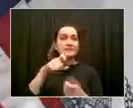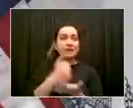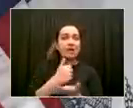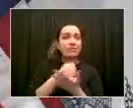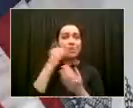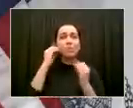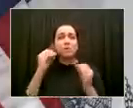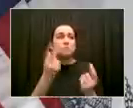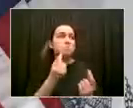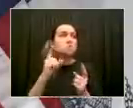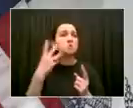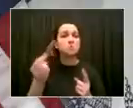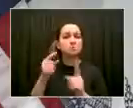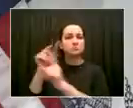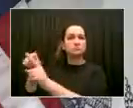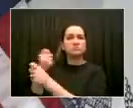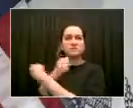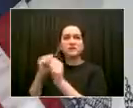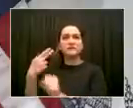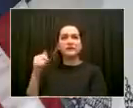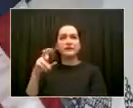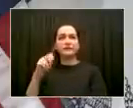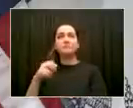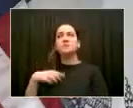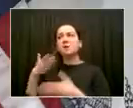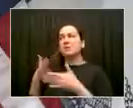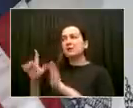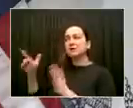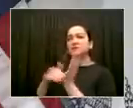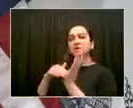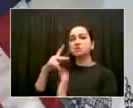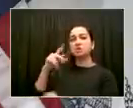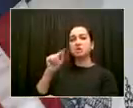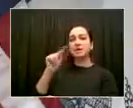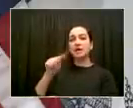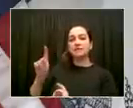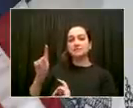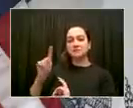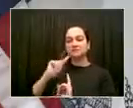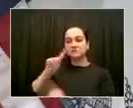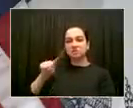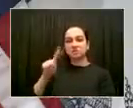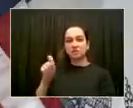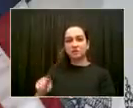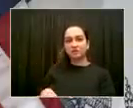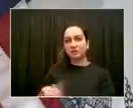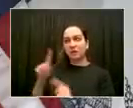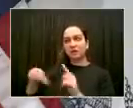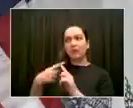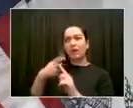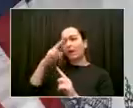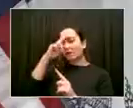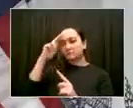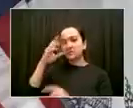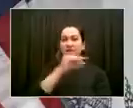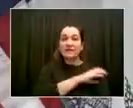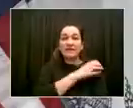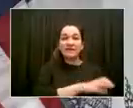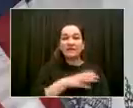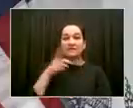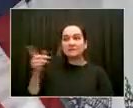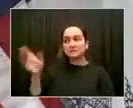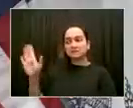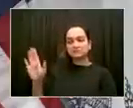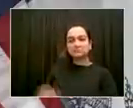healthcare heroes at health and hospitals do. If someone homeless is brought to them because there's a problem, they provide that